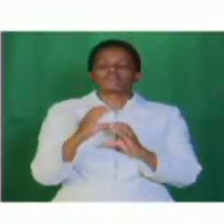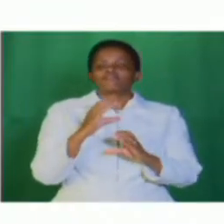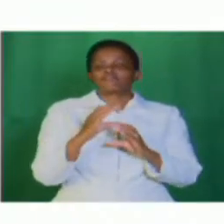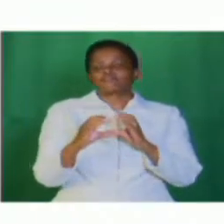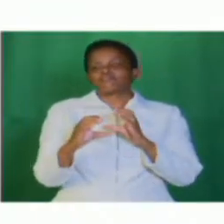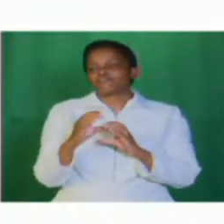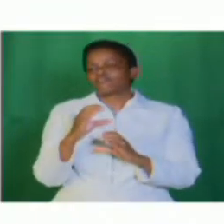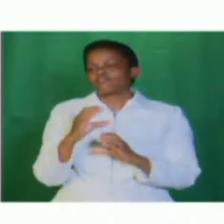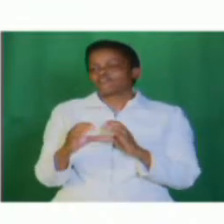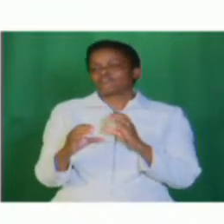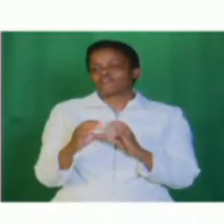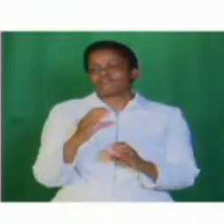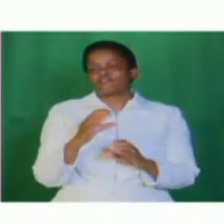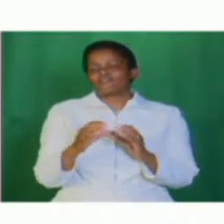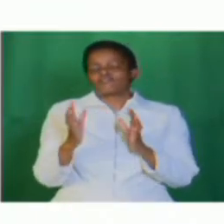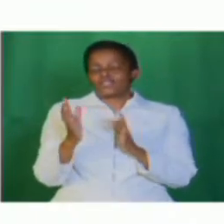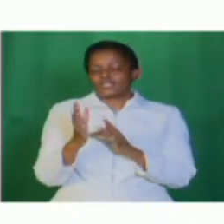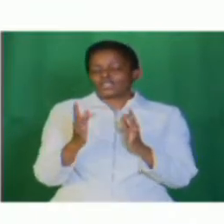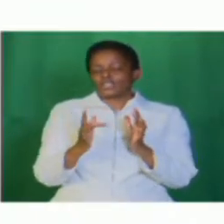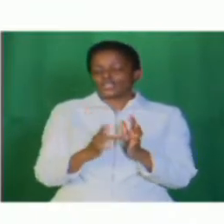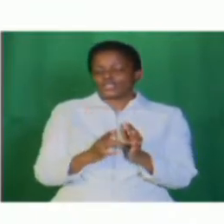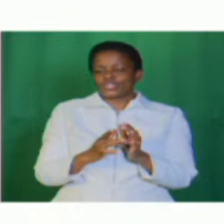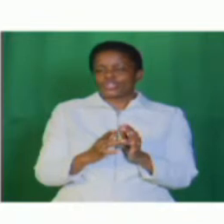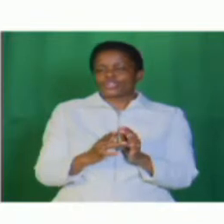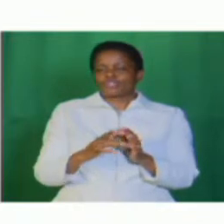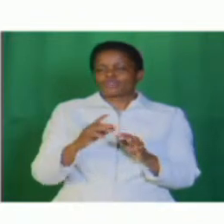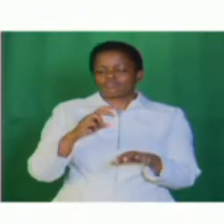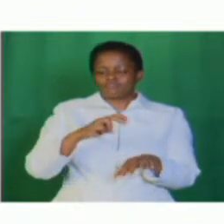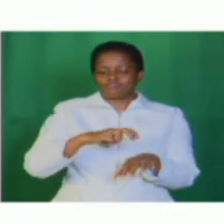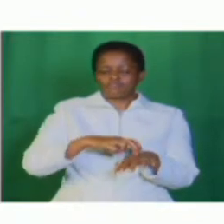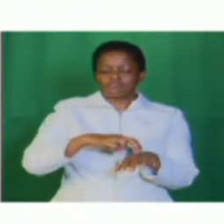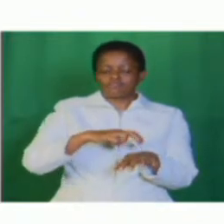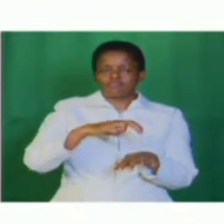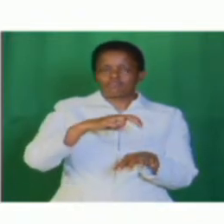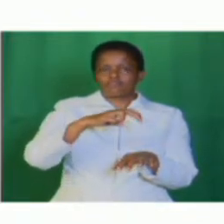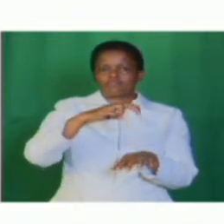from them and he was carried up to heaven.